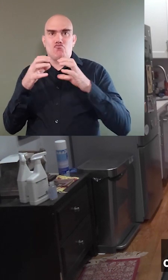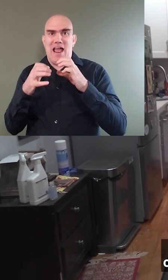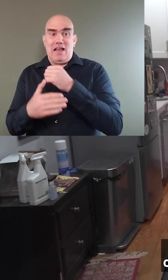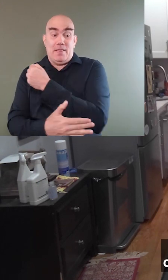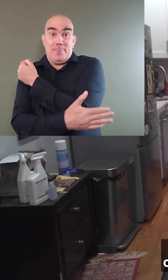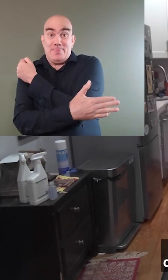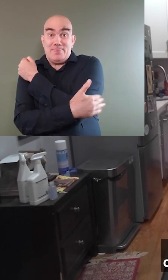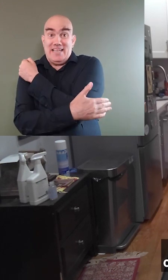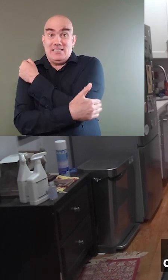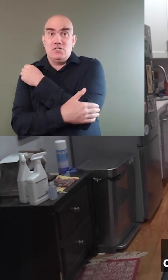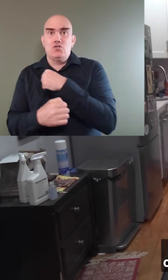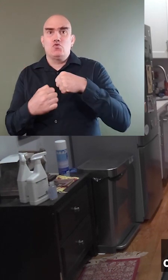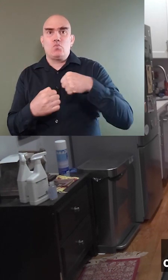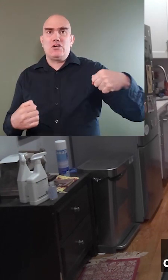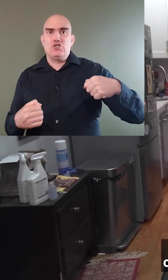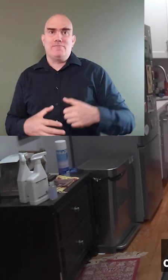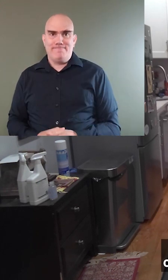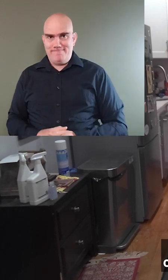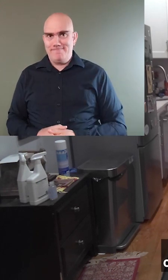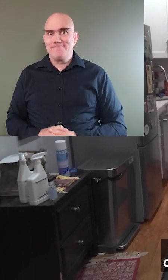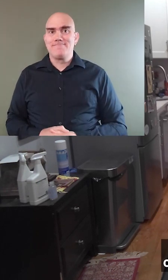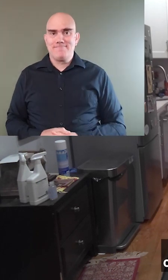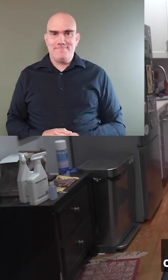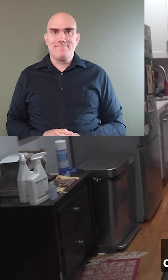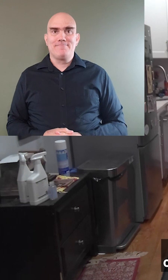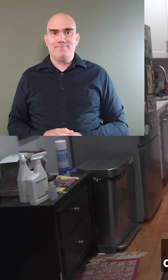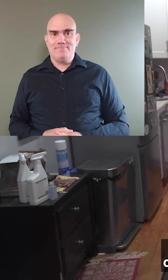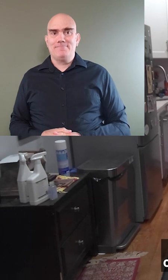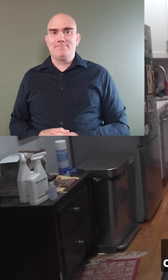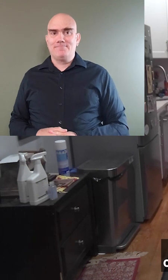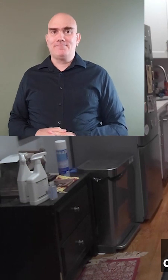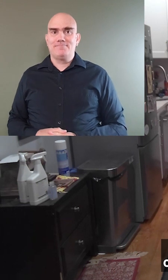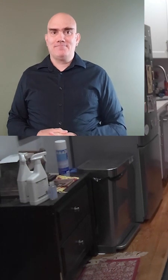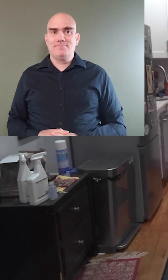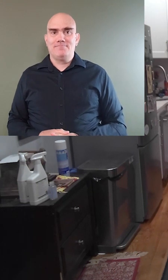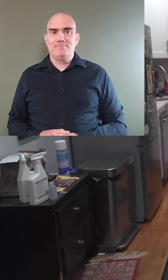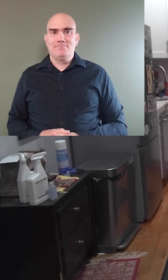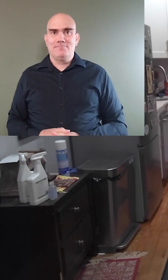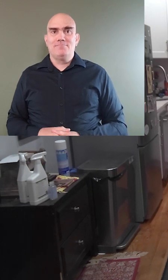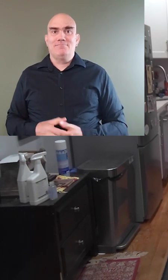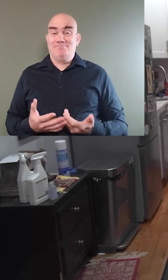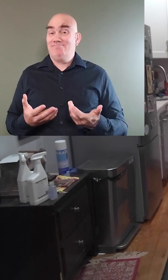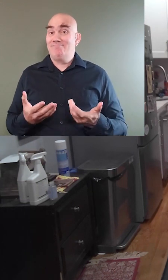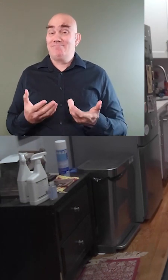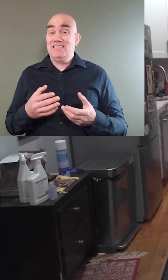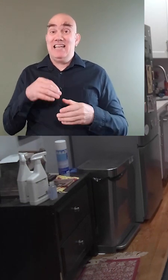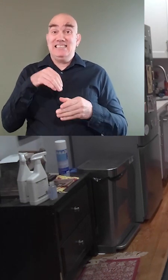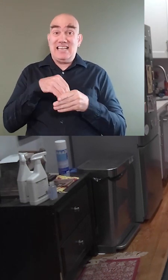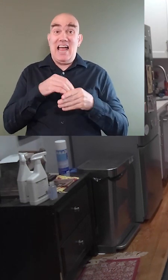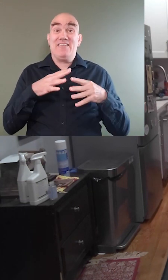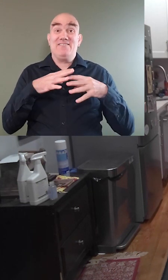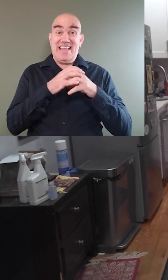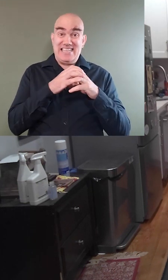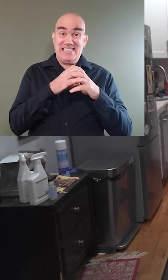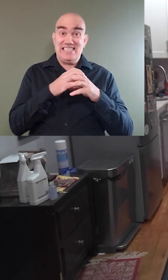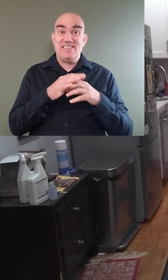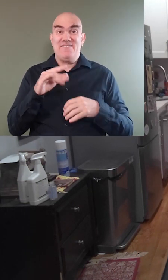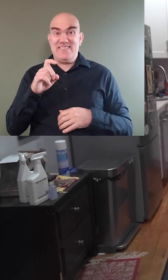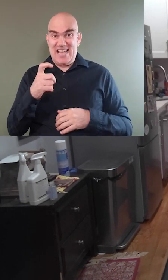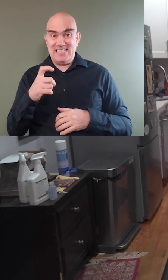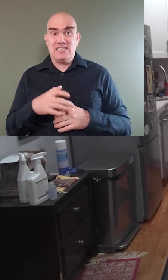muscle on the back of my arm is lengthening. The one on the inside is